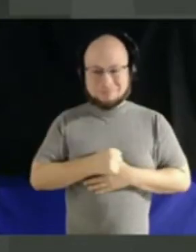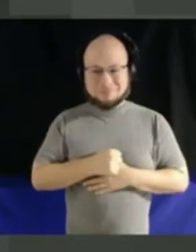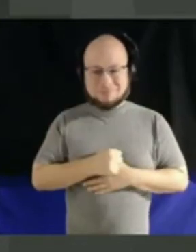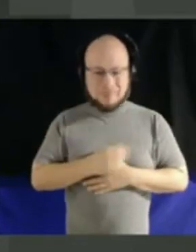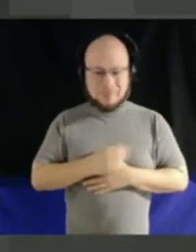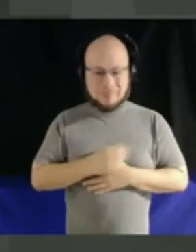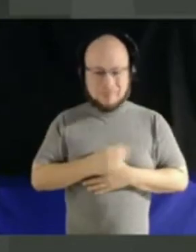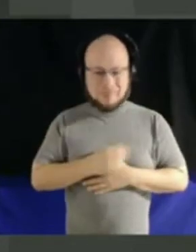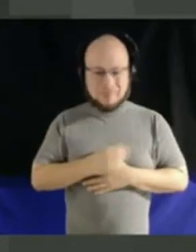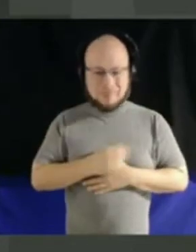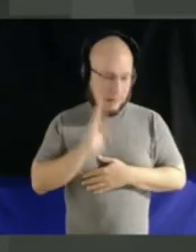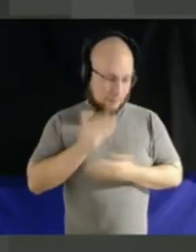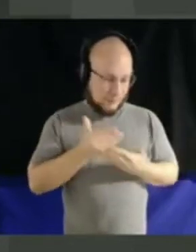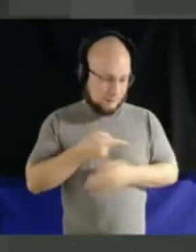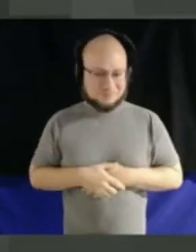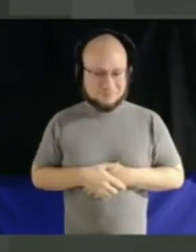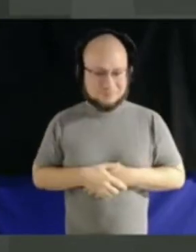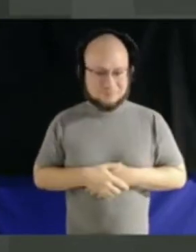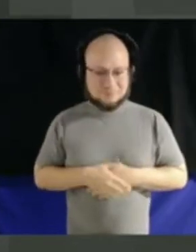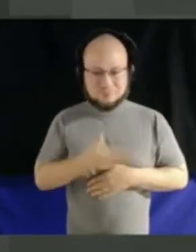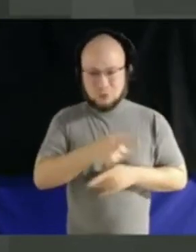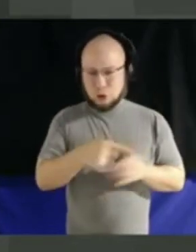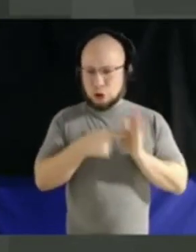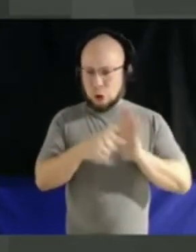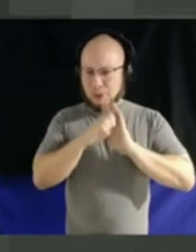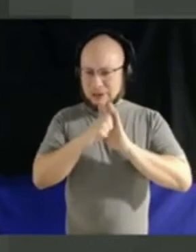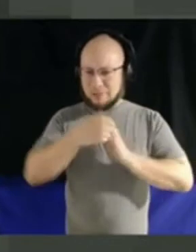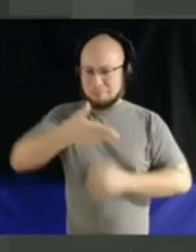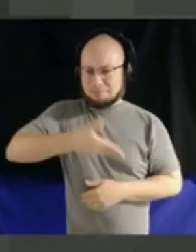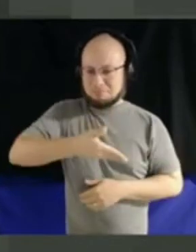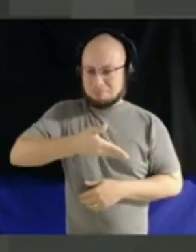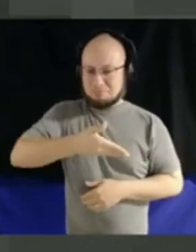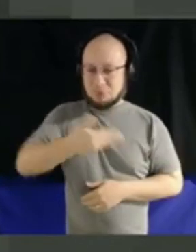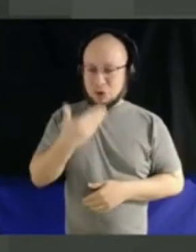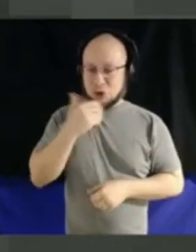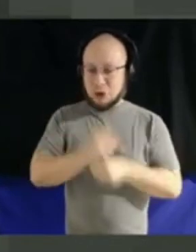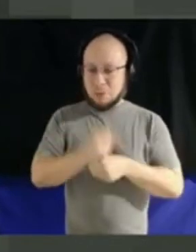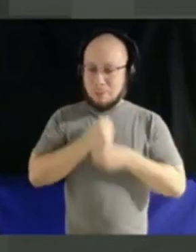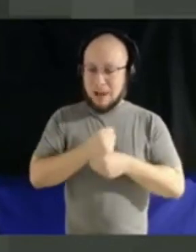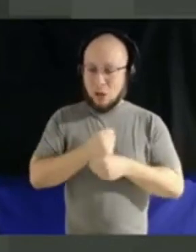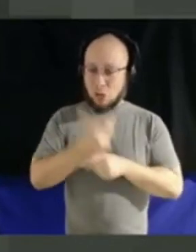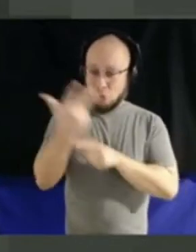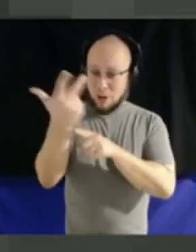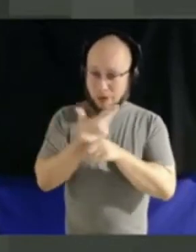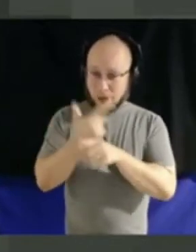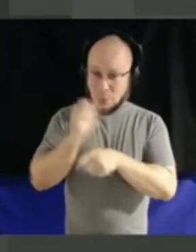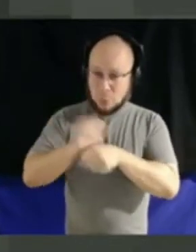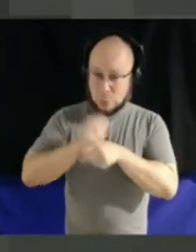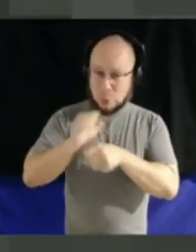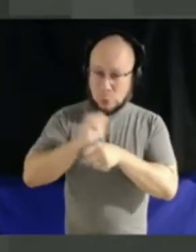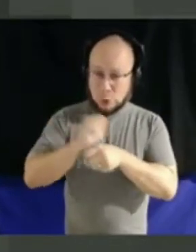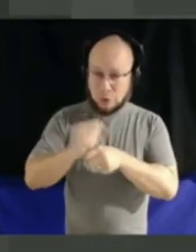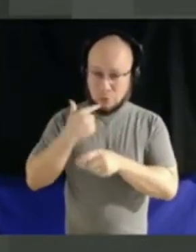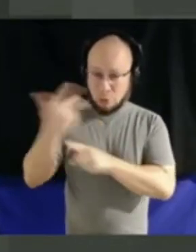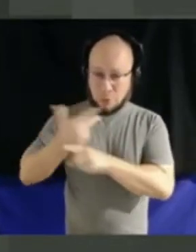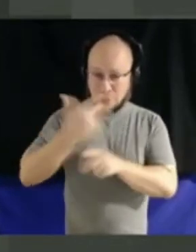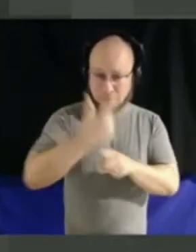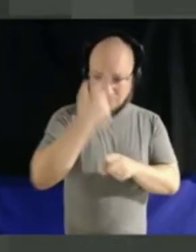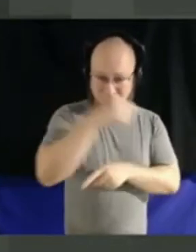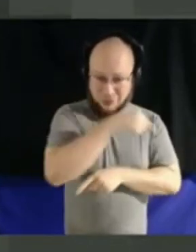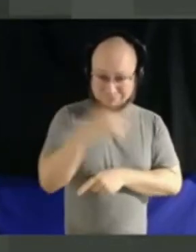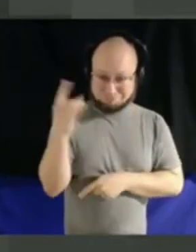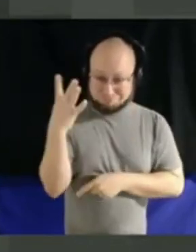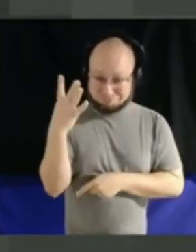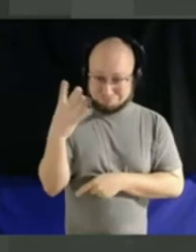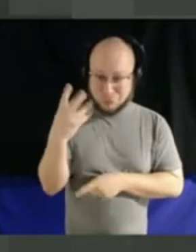For illustrated purpose, I think I did a pretty great job. Took me 3 months, each. Anyway, all